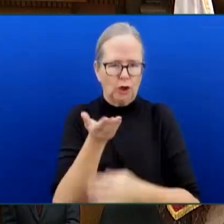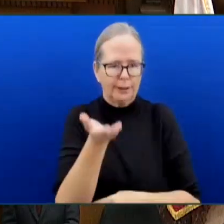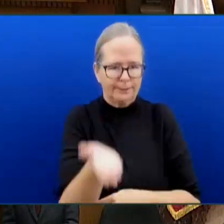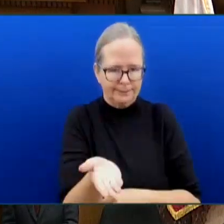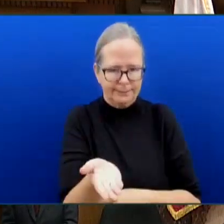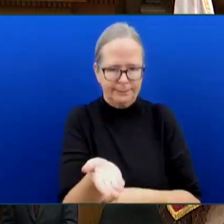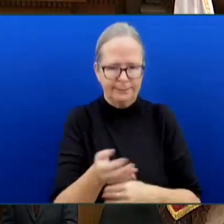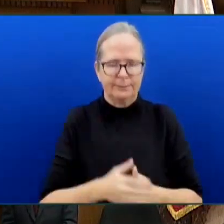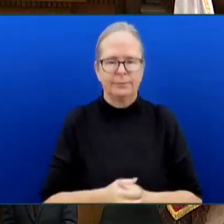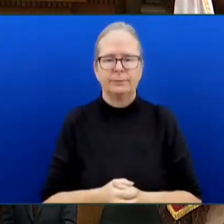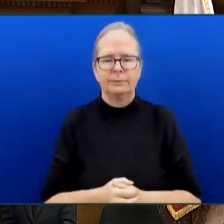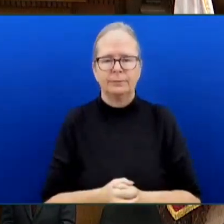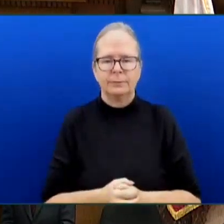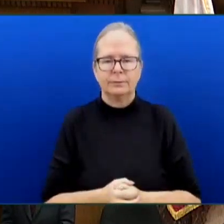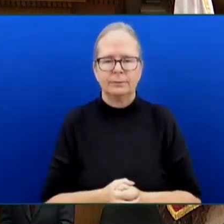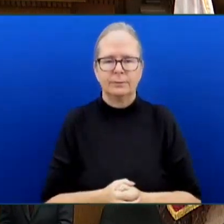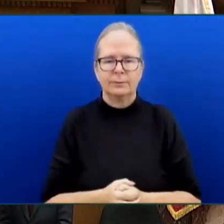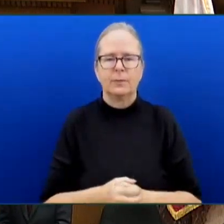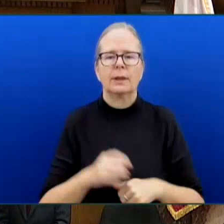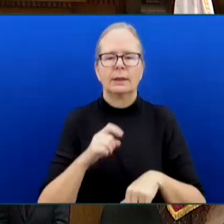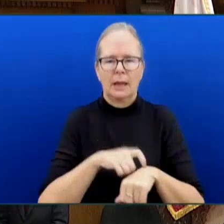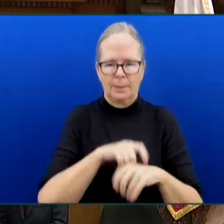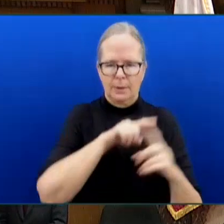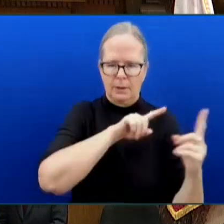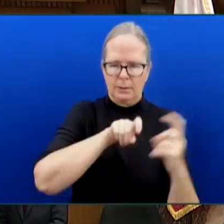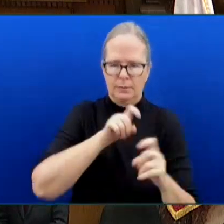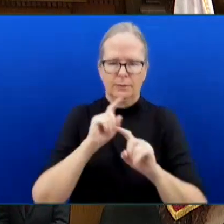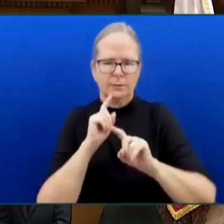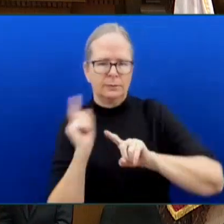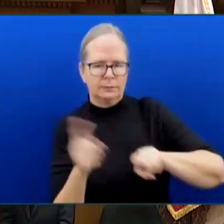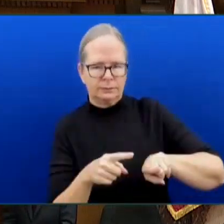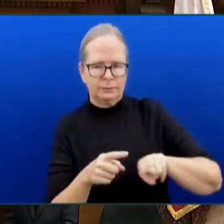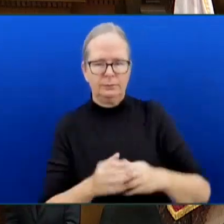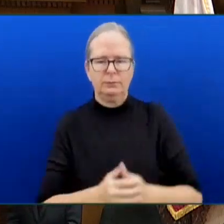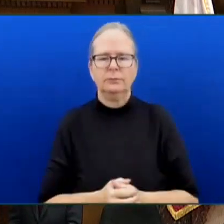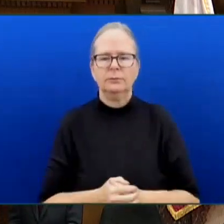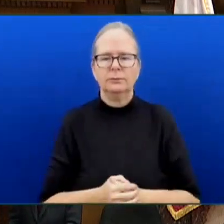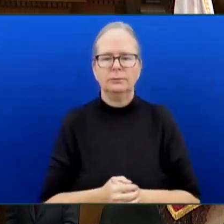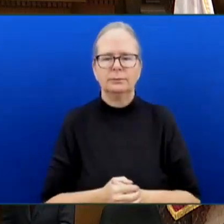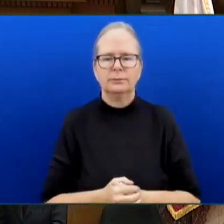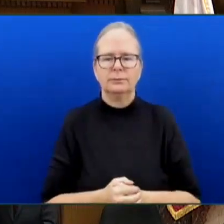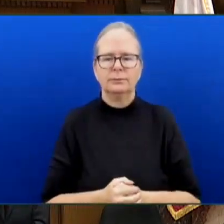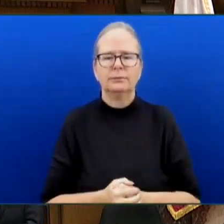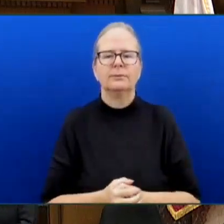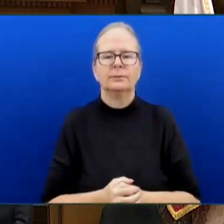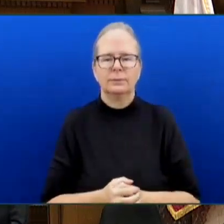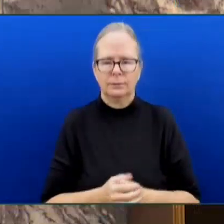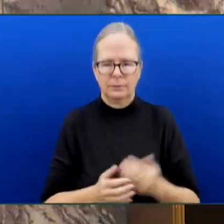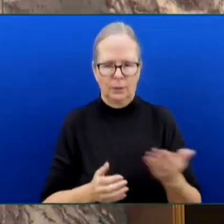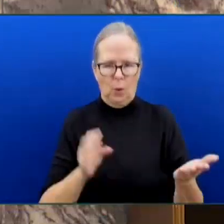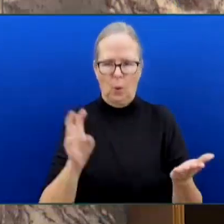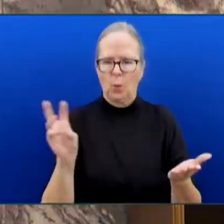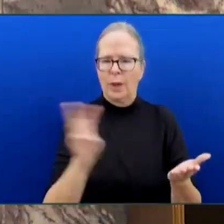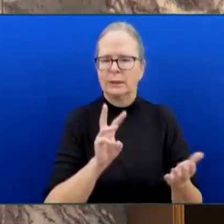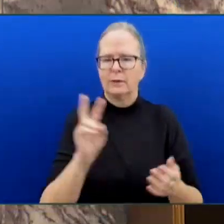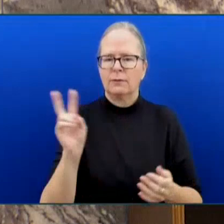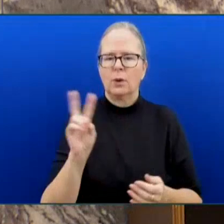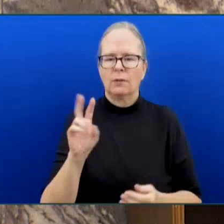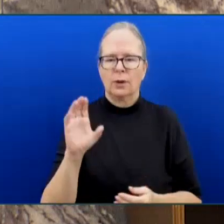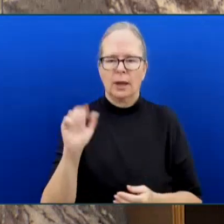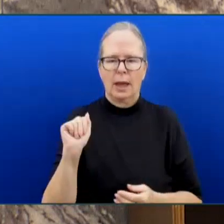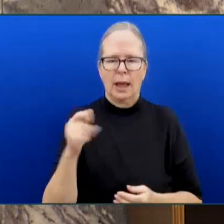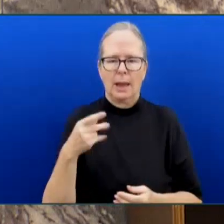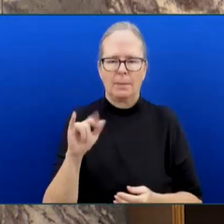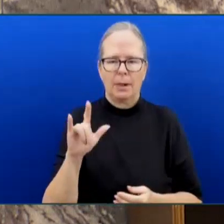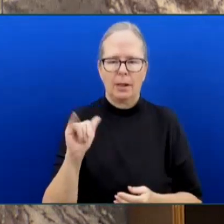Oral questions by members. Member for West Vancouver Capilano. Mr. Speaker, we all know that the Premier flipped